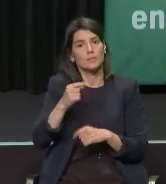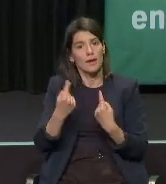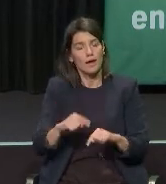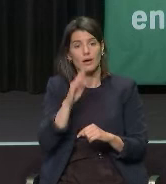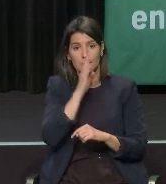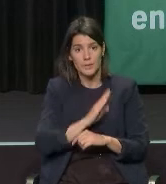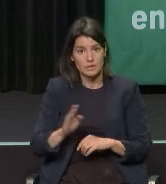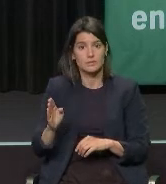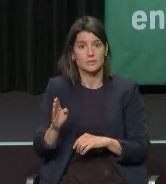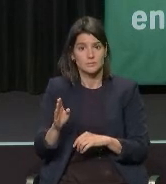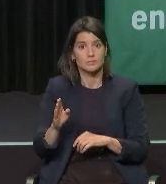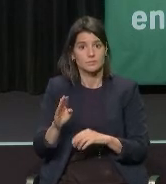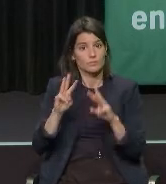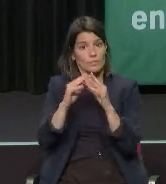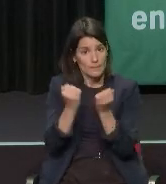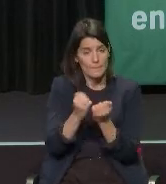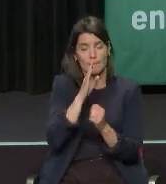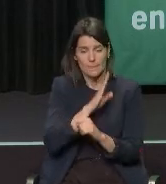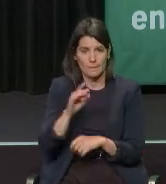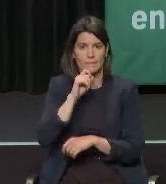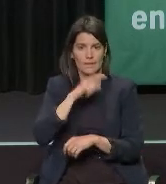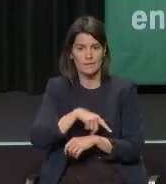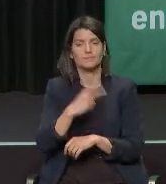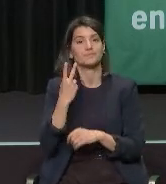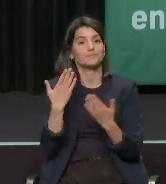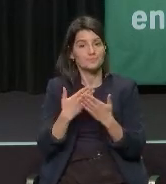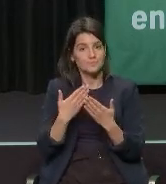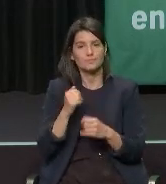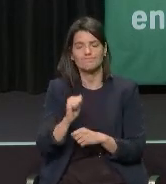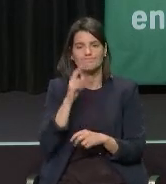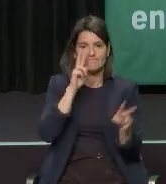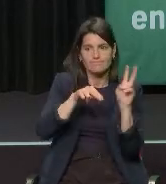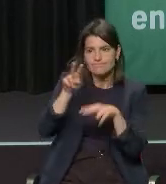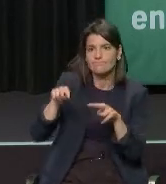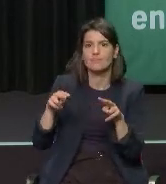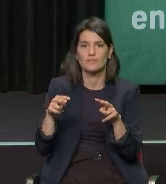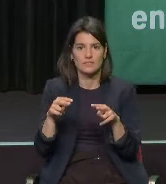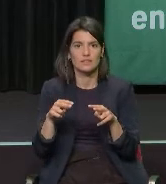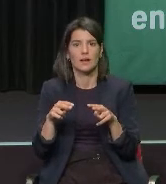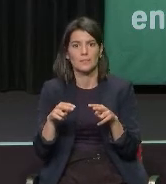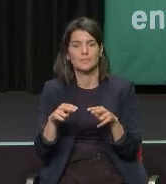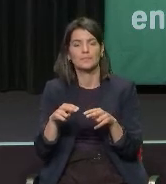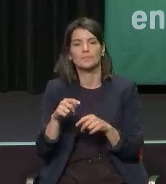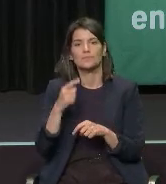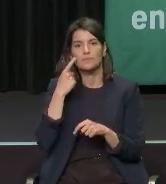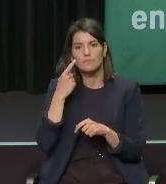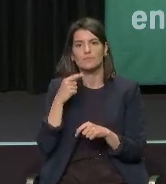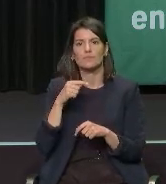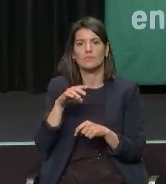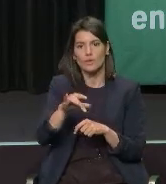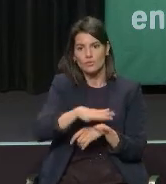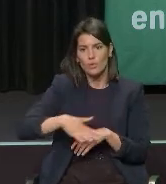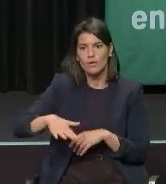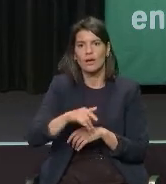practical workshop with a 2-day field visit to remeasure an NFI plot that